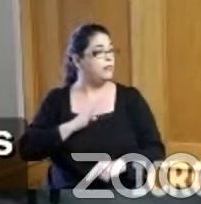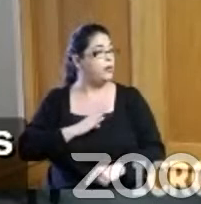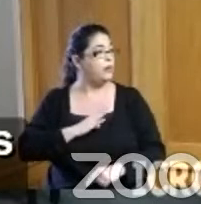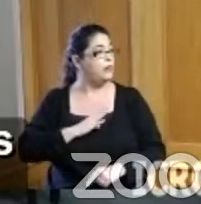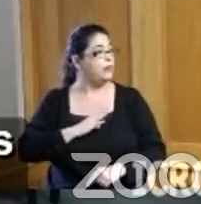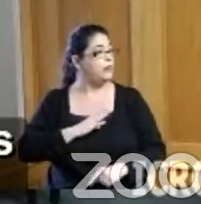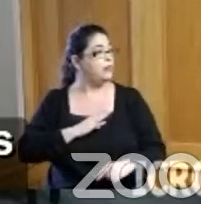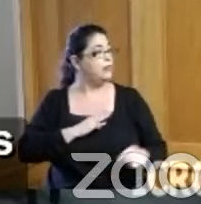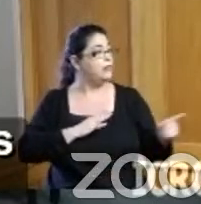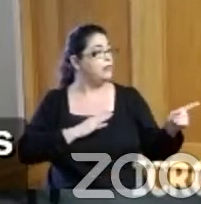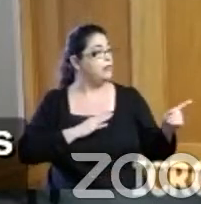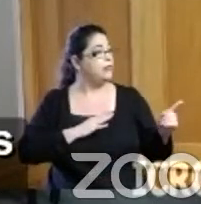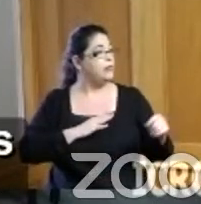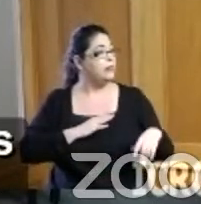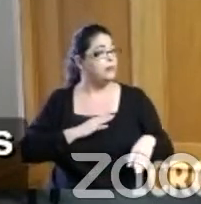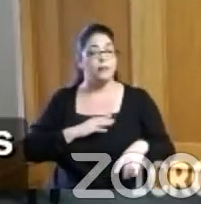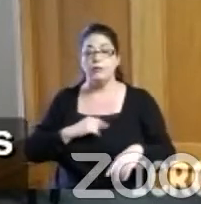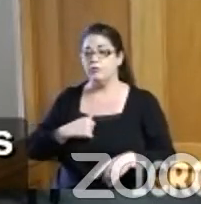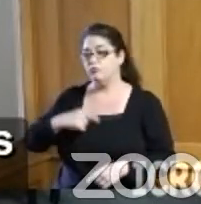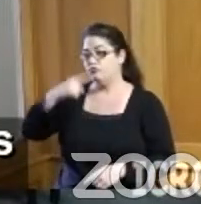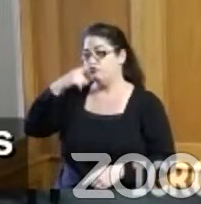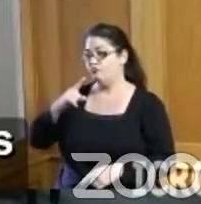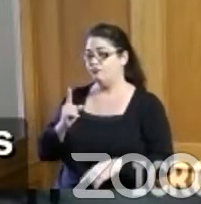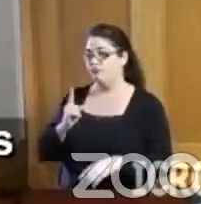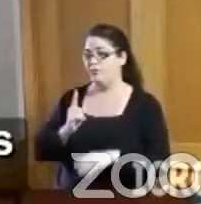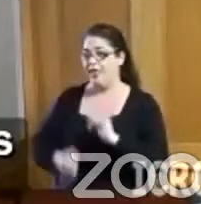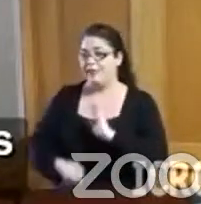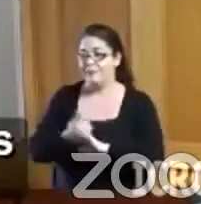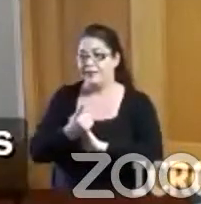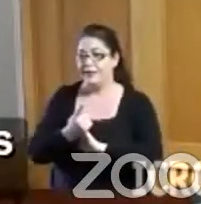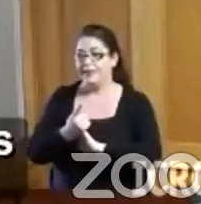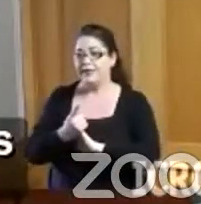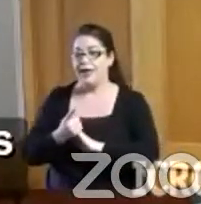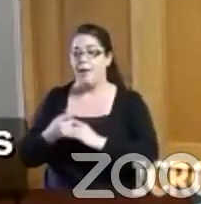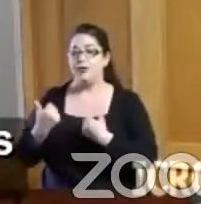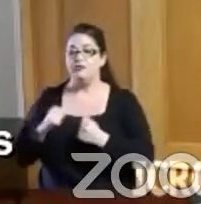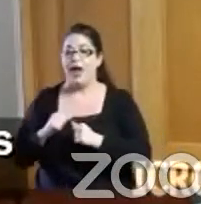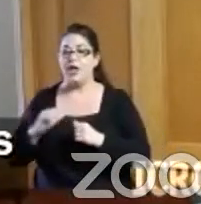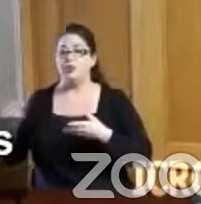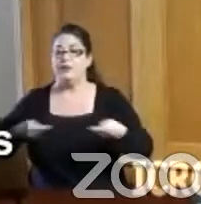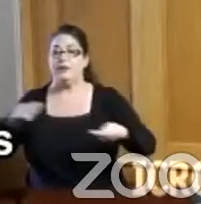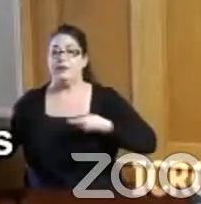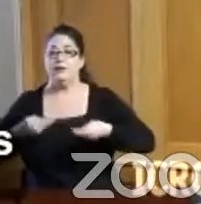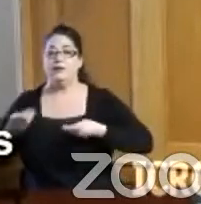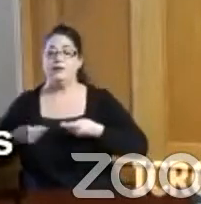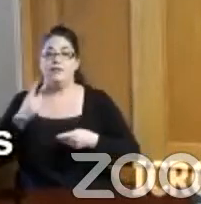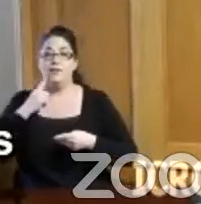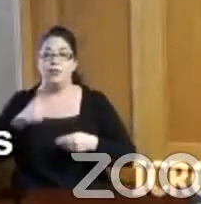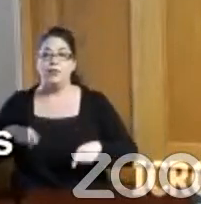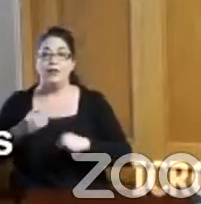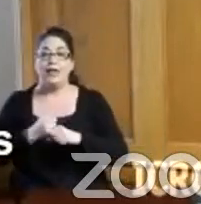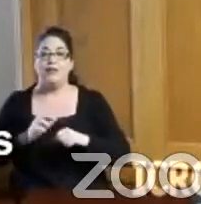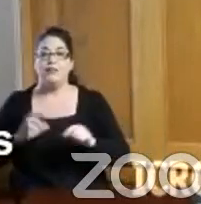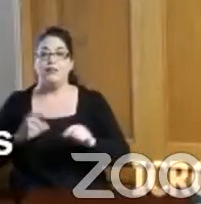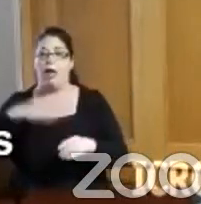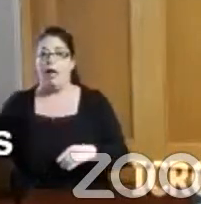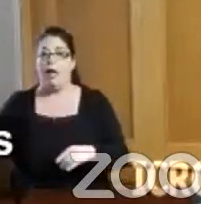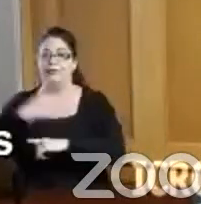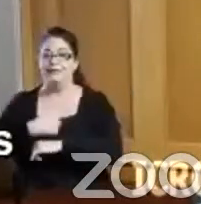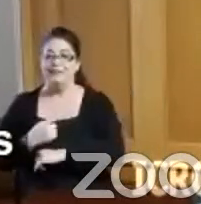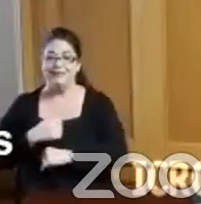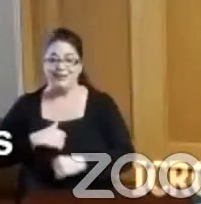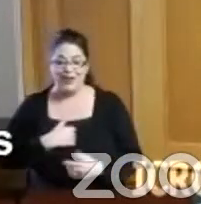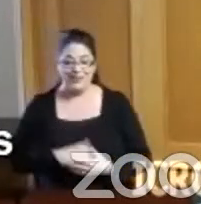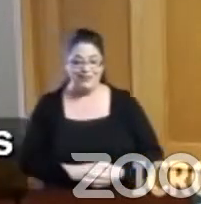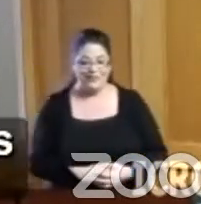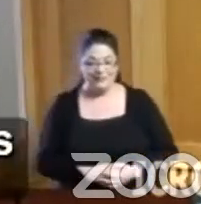mind? Sure. I can absolutely give. I've been trying to get things as I've, you've had a great. Had a great meeting